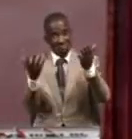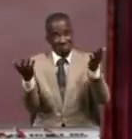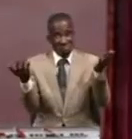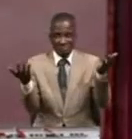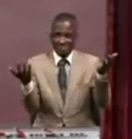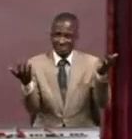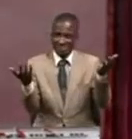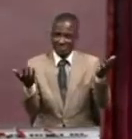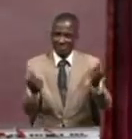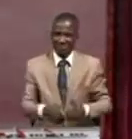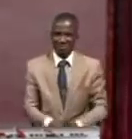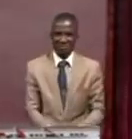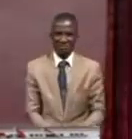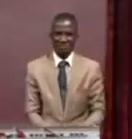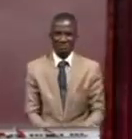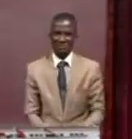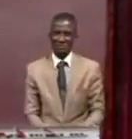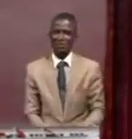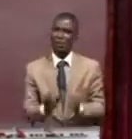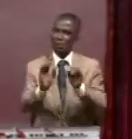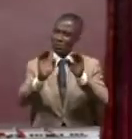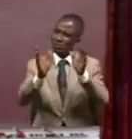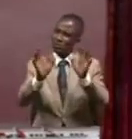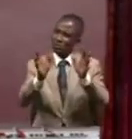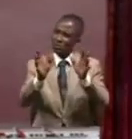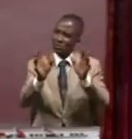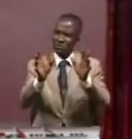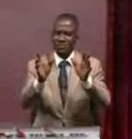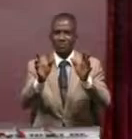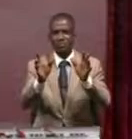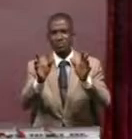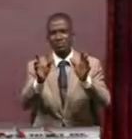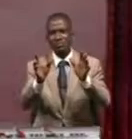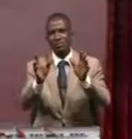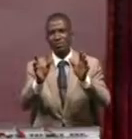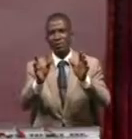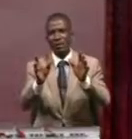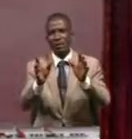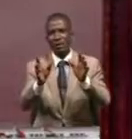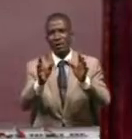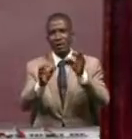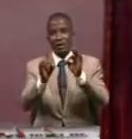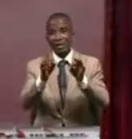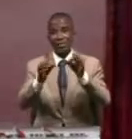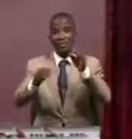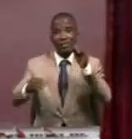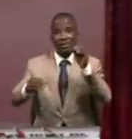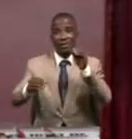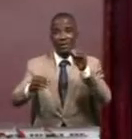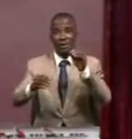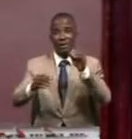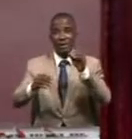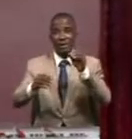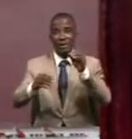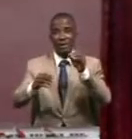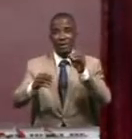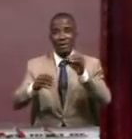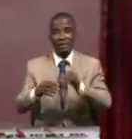Now, our point is, if one were to add